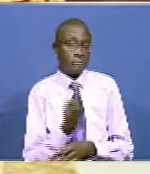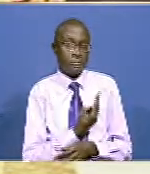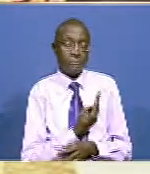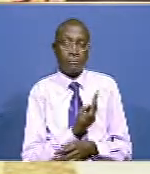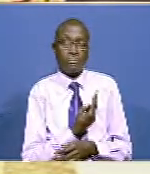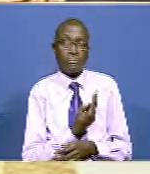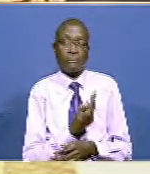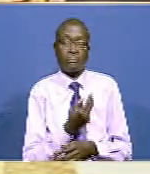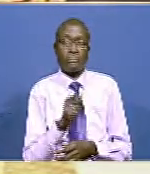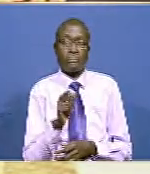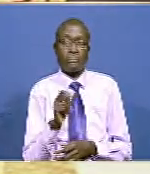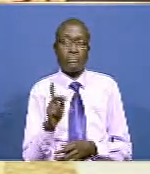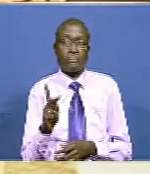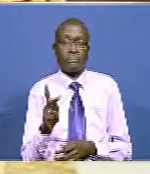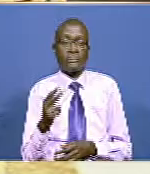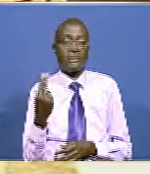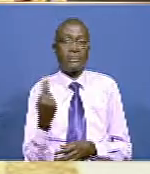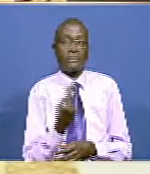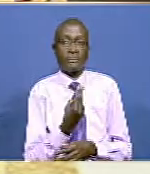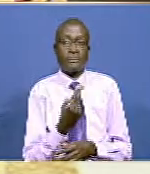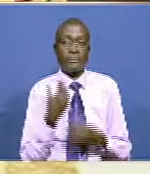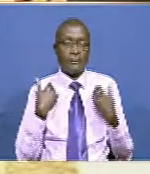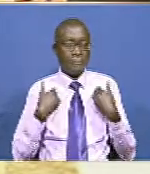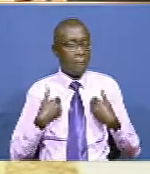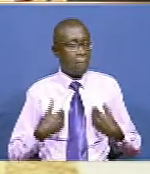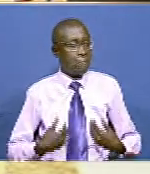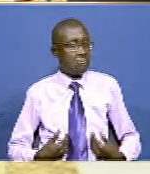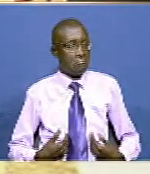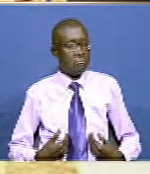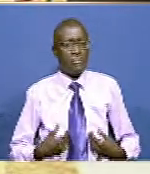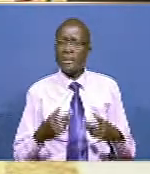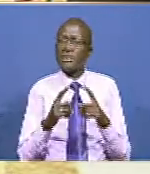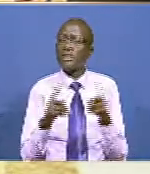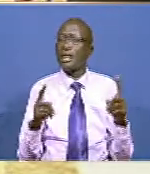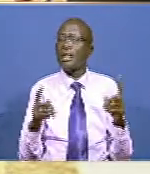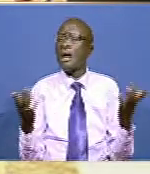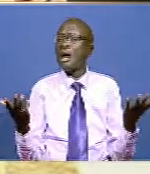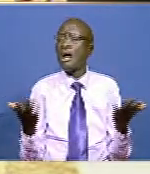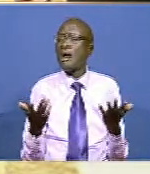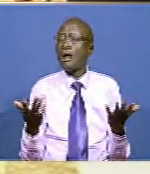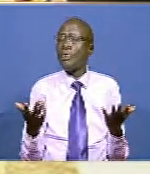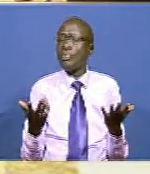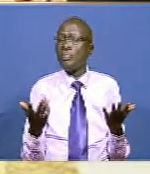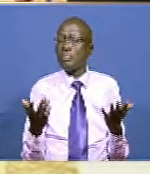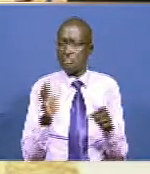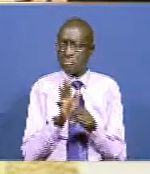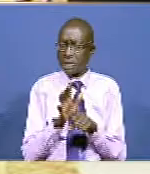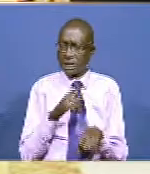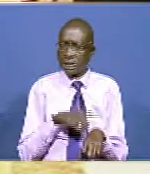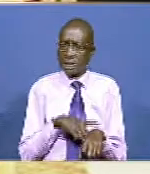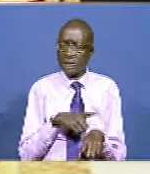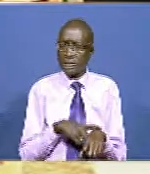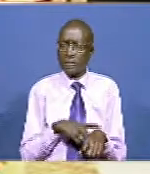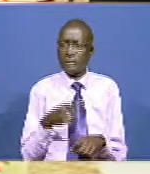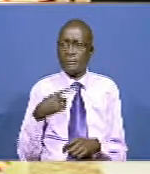You know, that's us now. Yeah? That's me. That's Awana. How did they start? How can, you know, most of the times we